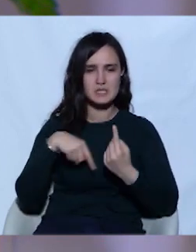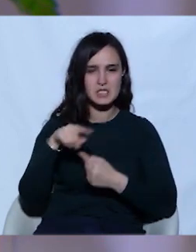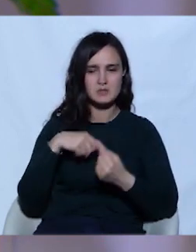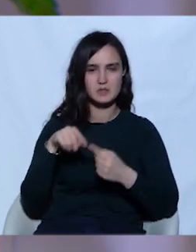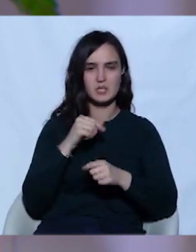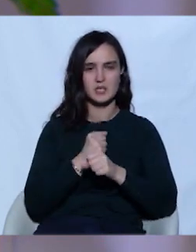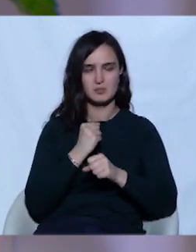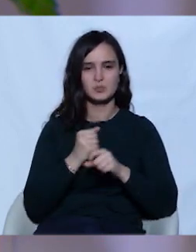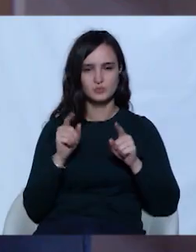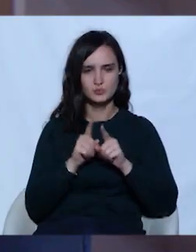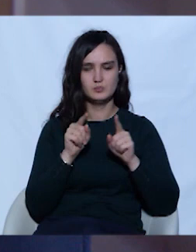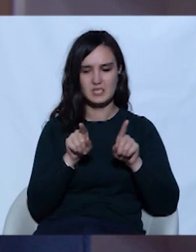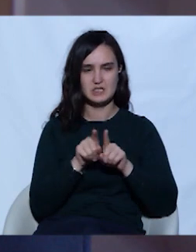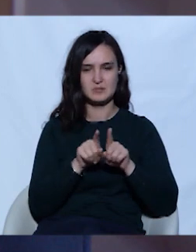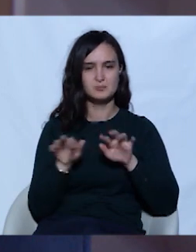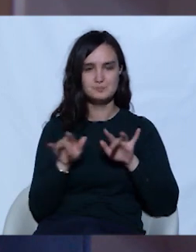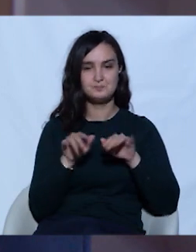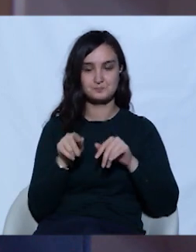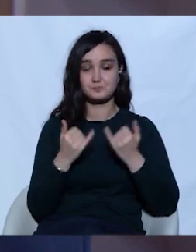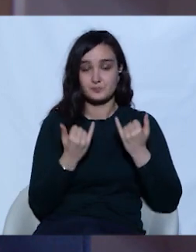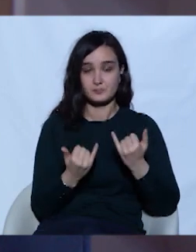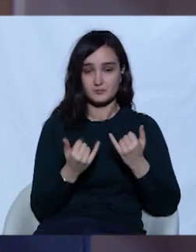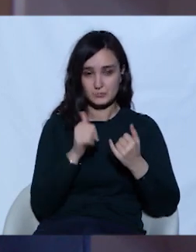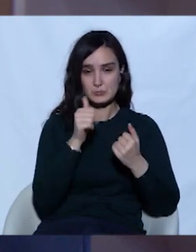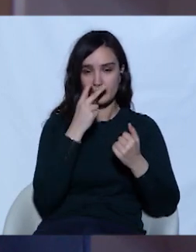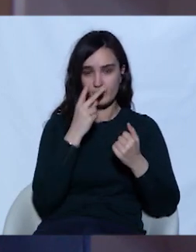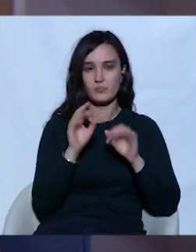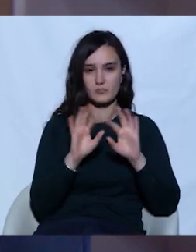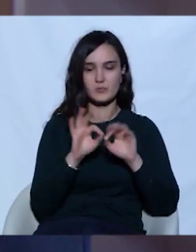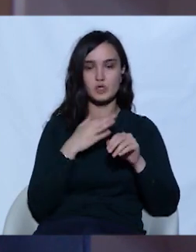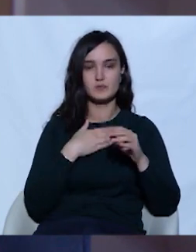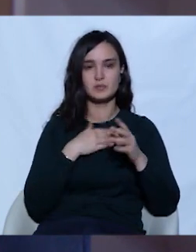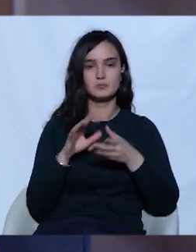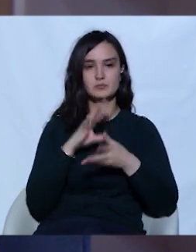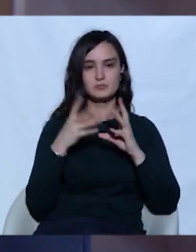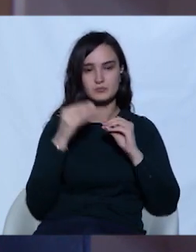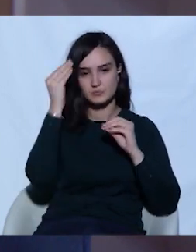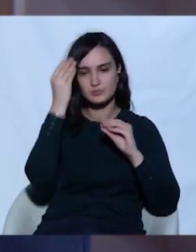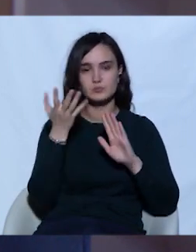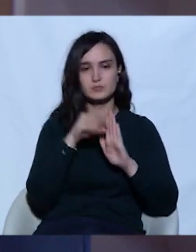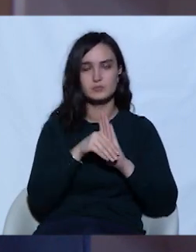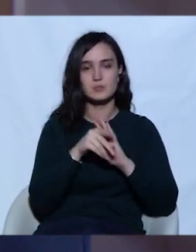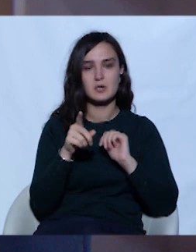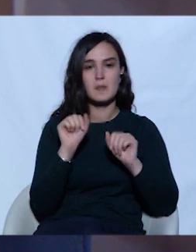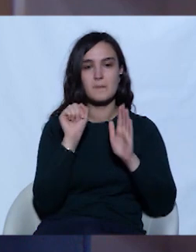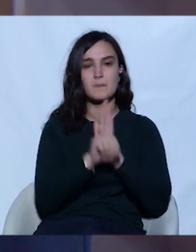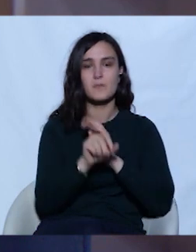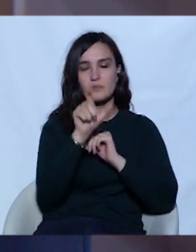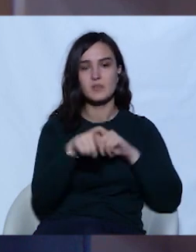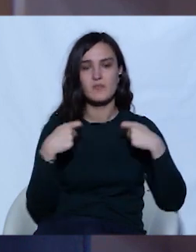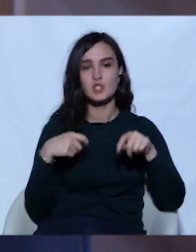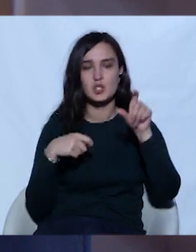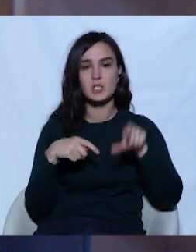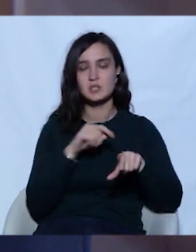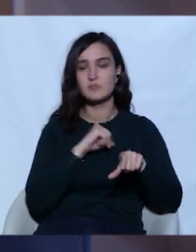worlds. Great point there. Now let's move on to the where. The story takes place in the fictional country